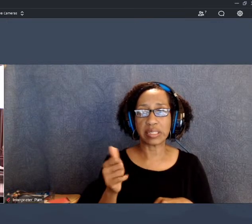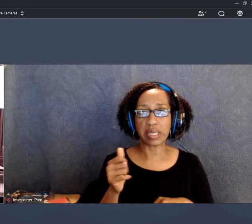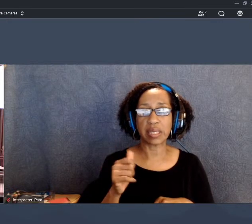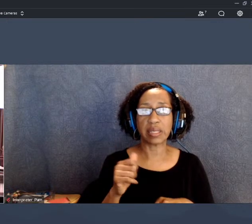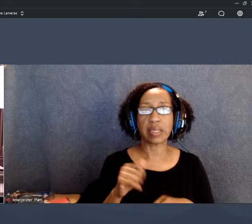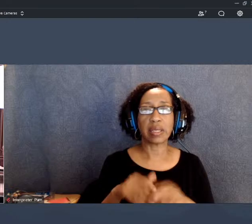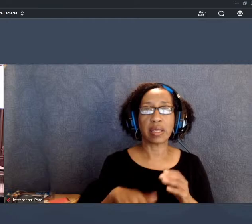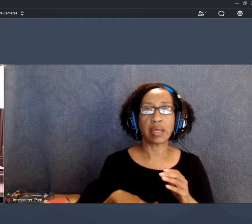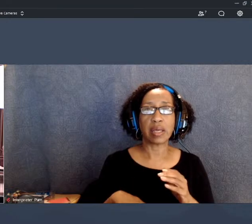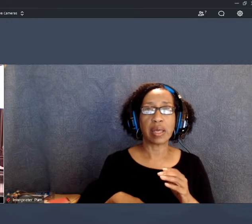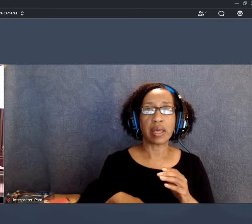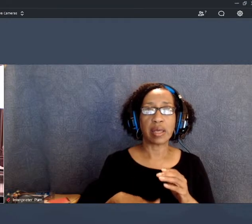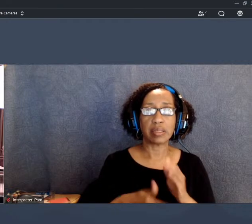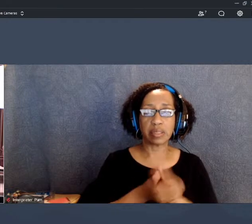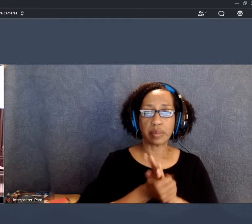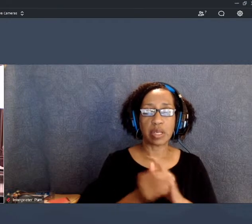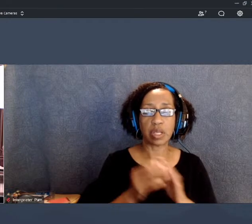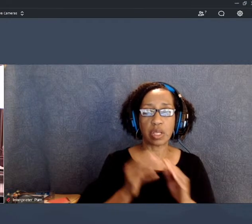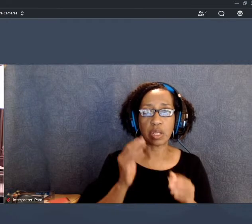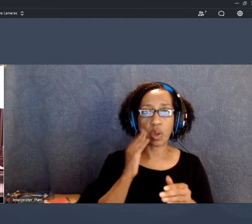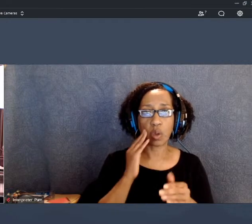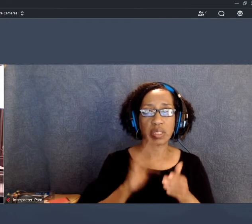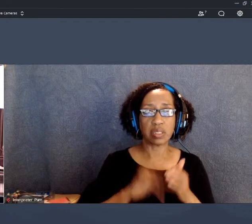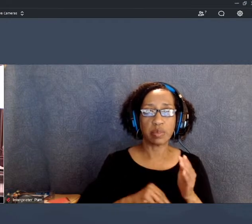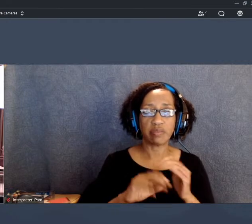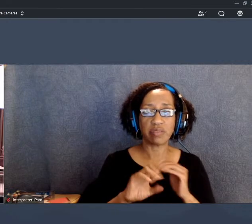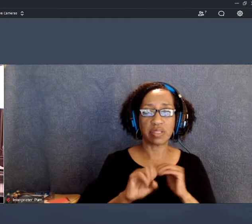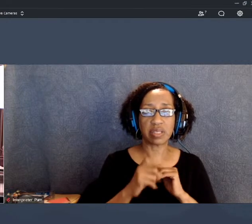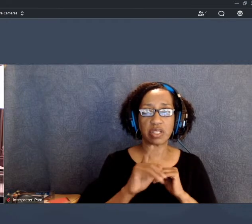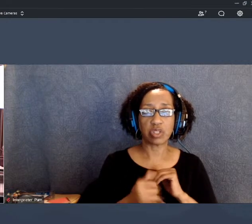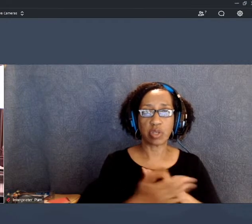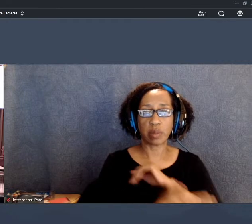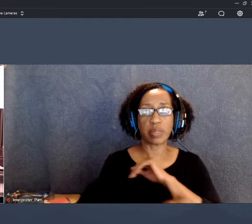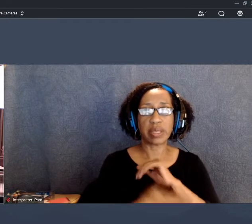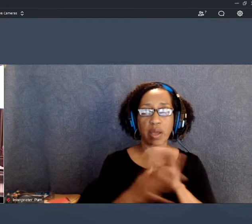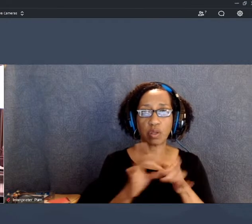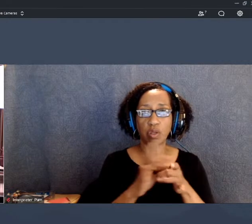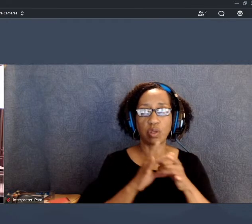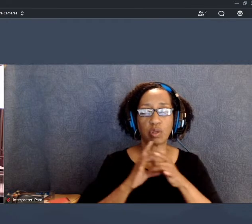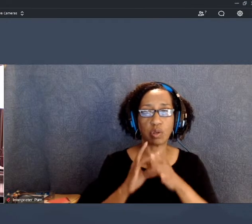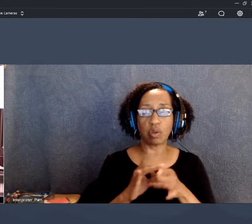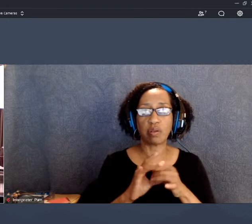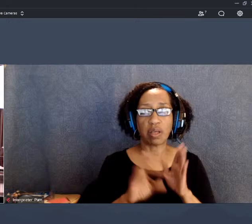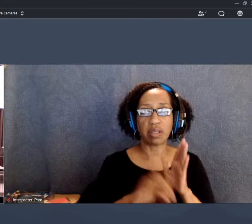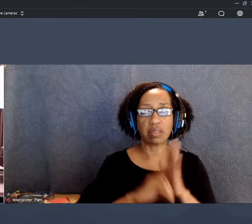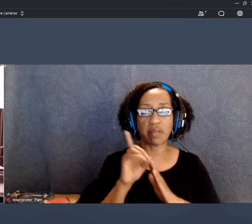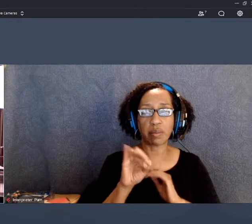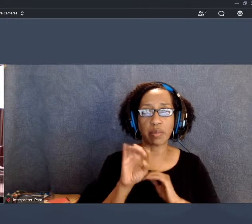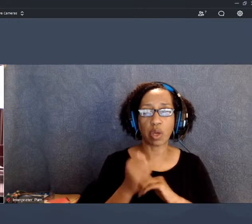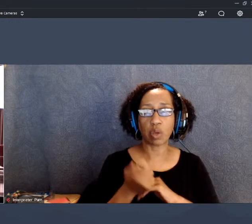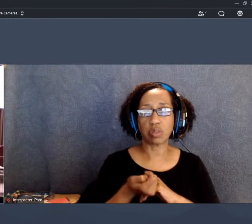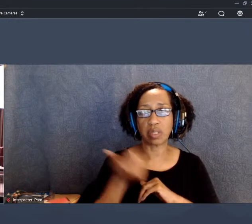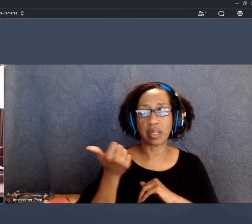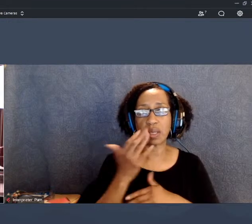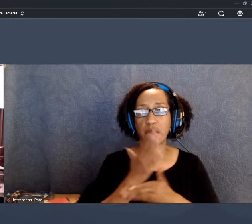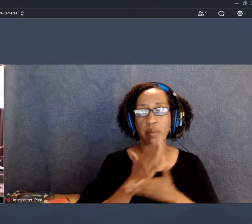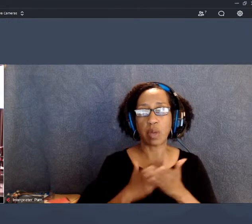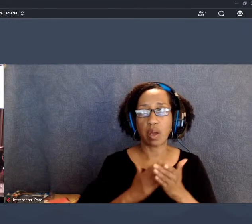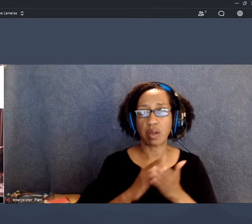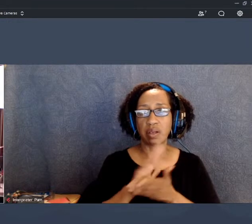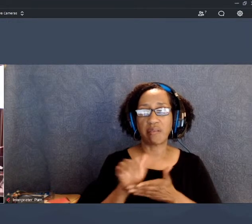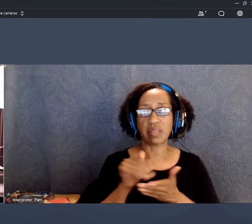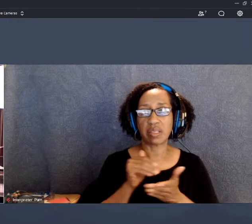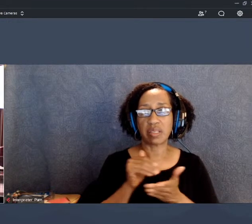as the Memphis and Shelby County Unified Development Code, to delete a section of the Central